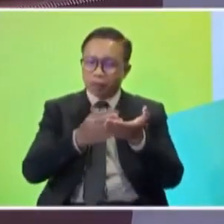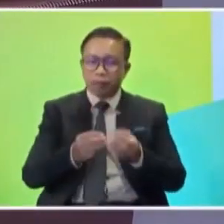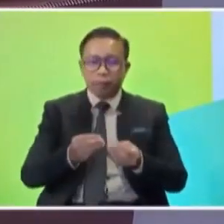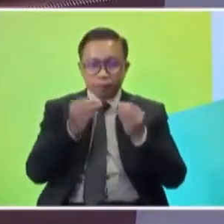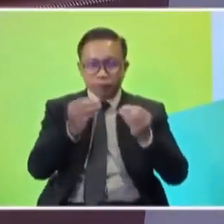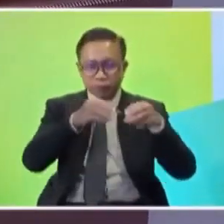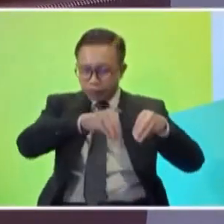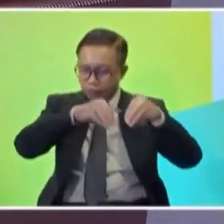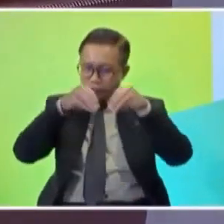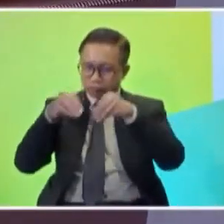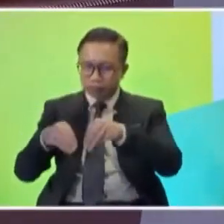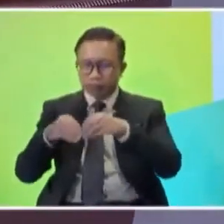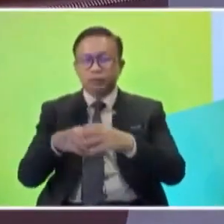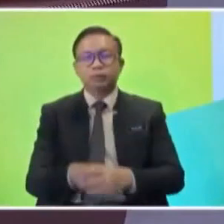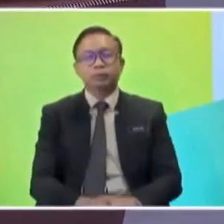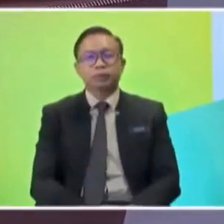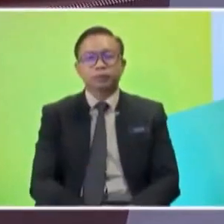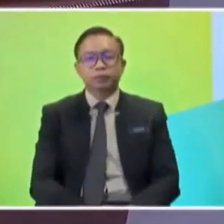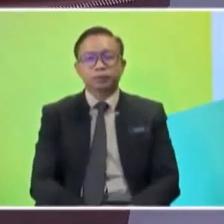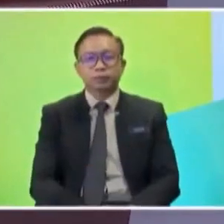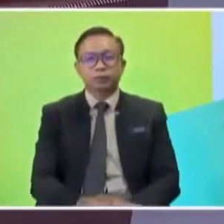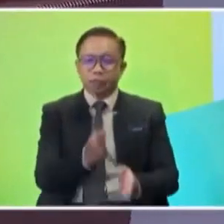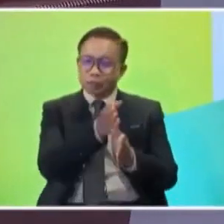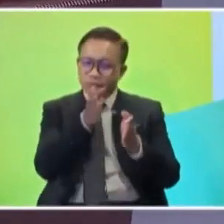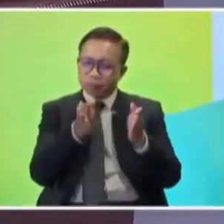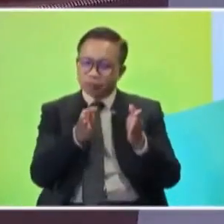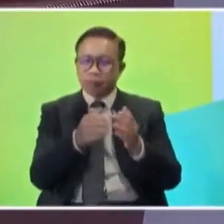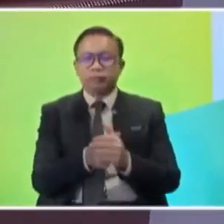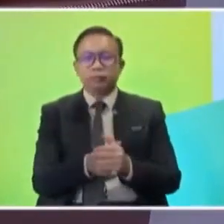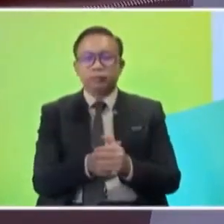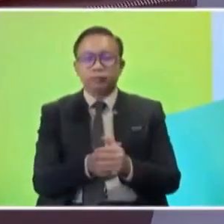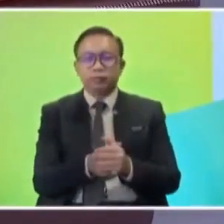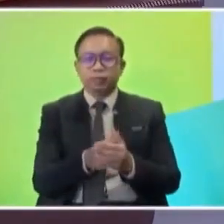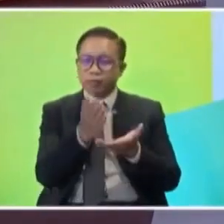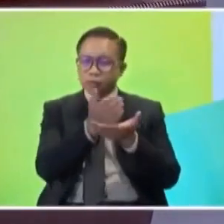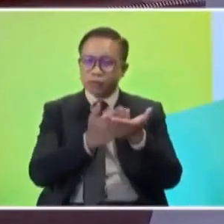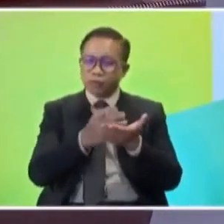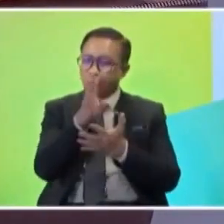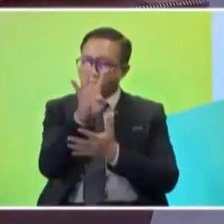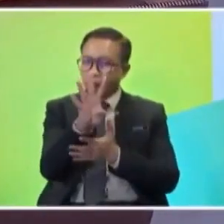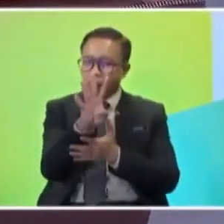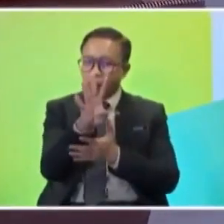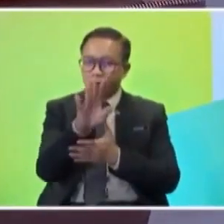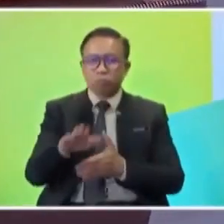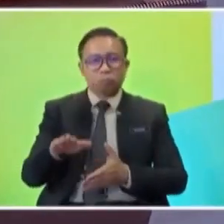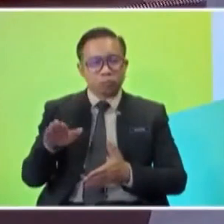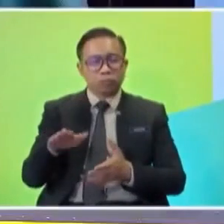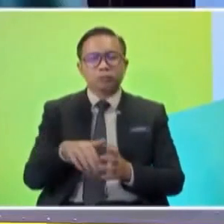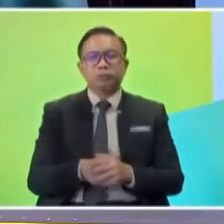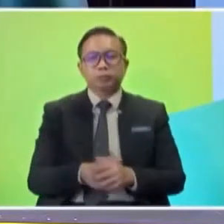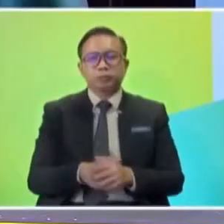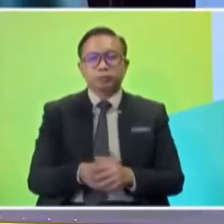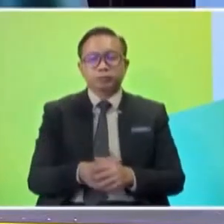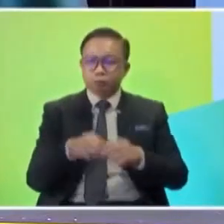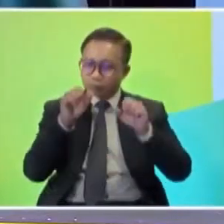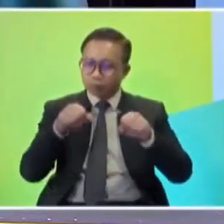your neighbor. Okay, this half is for my neighbor. Okay, the another half you're going to share it with four of your siblings. Yes. Now, can you divide it